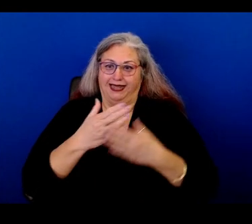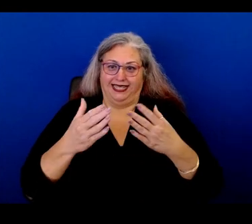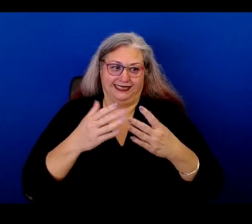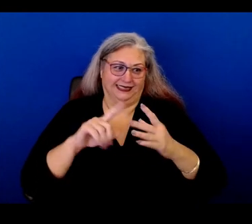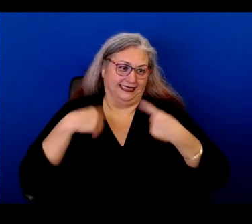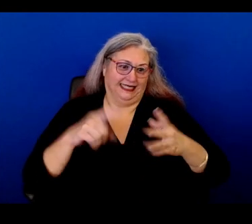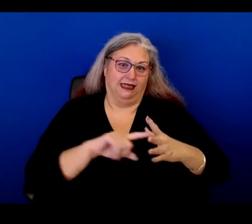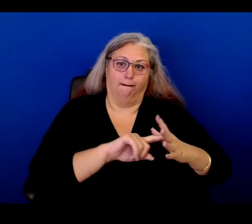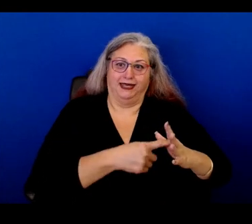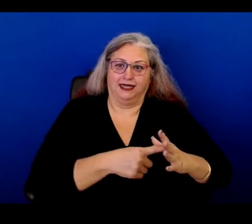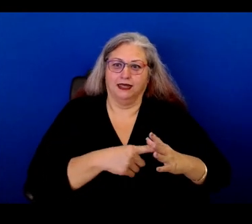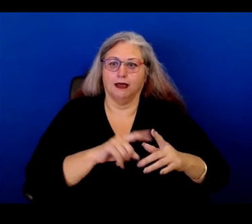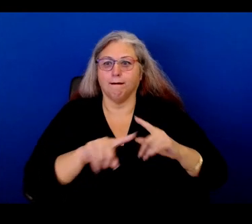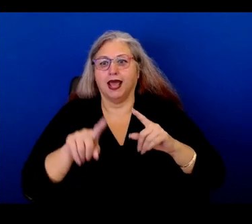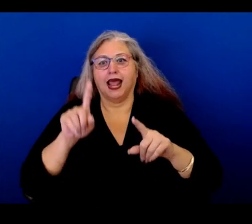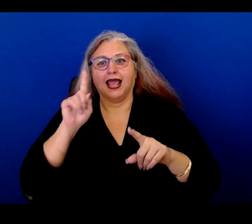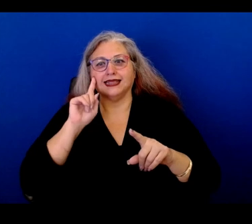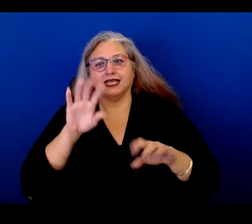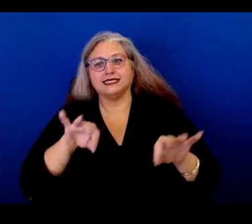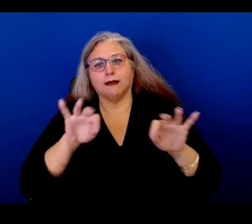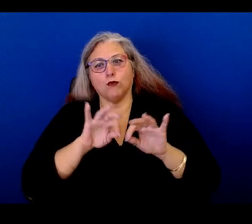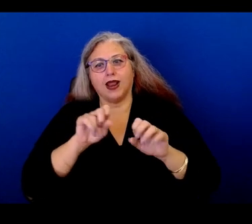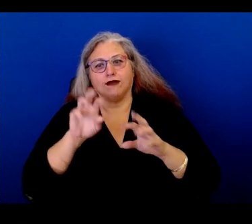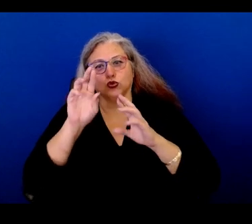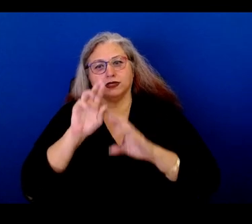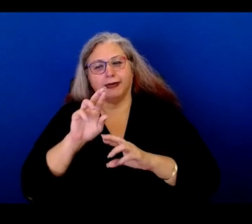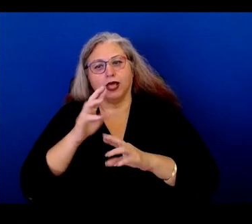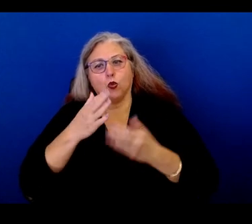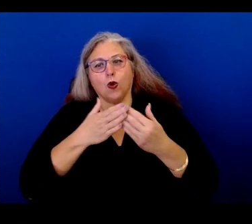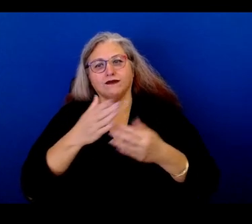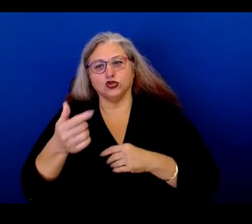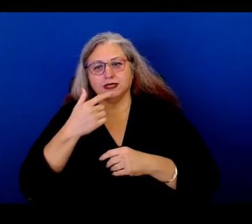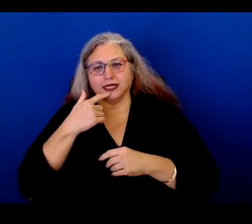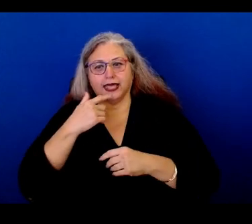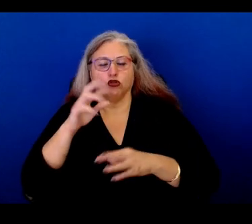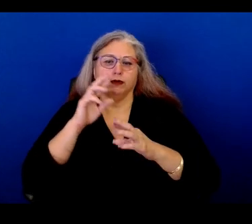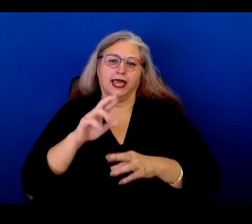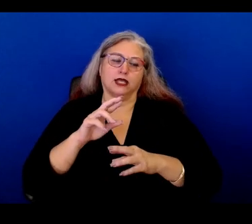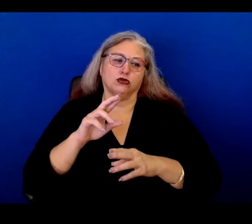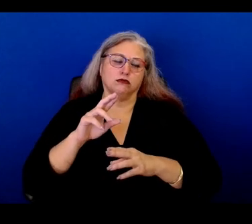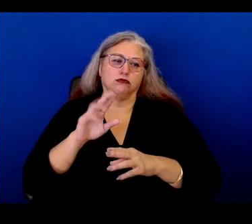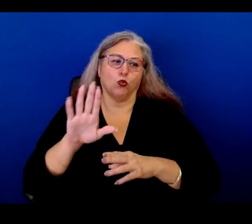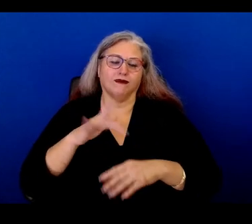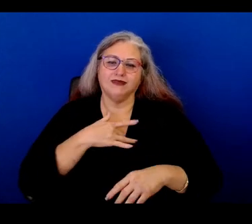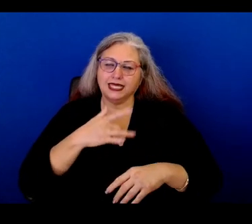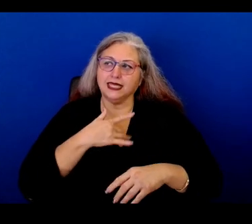the beginning. But I think it's important to respect what you're saying. I think it's important to respect your feeling